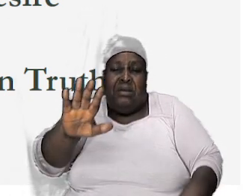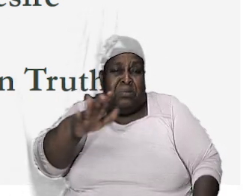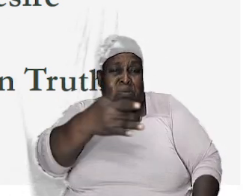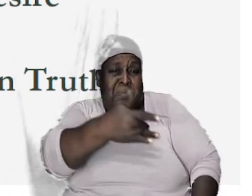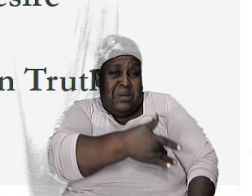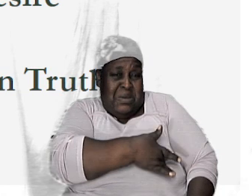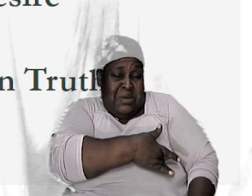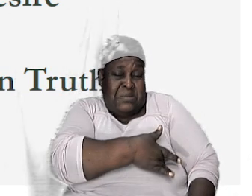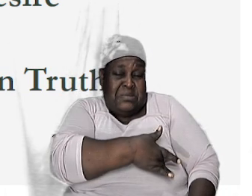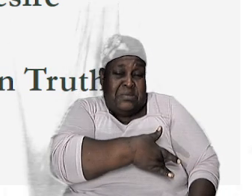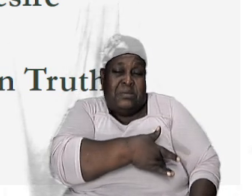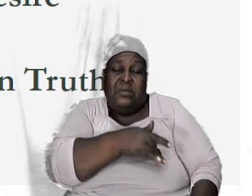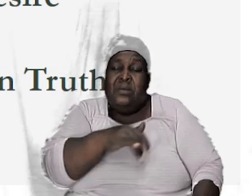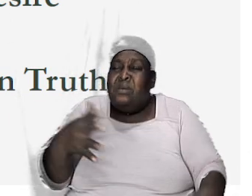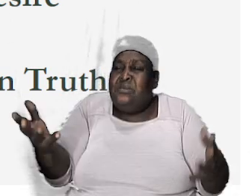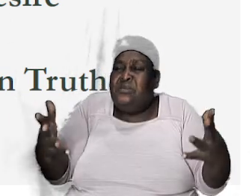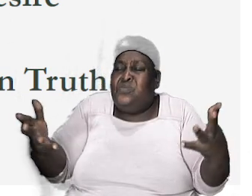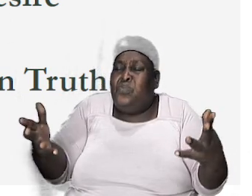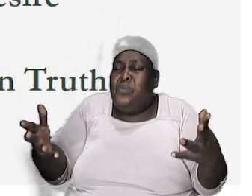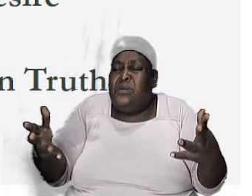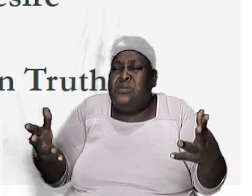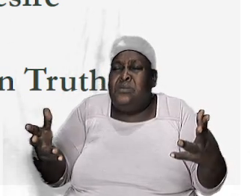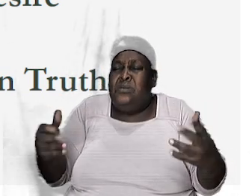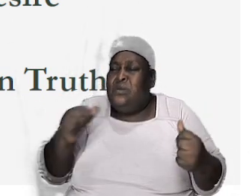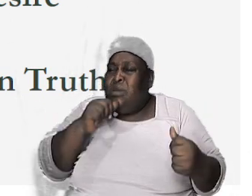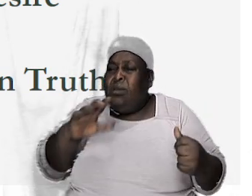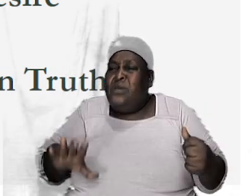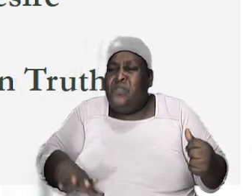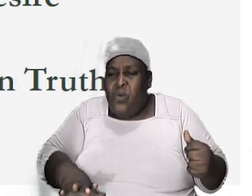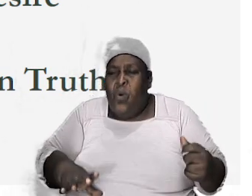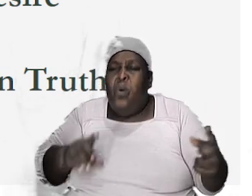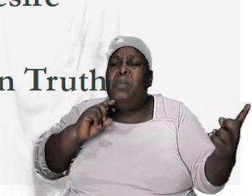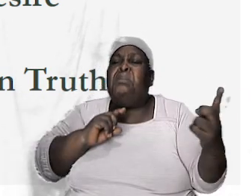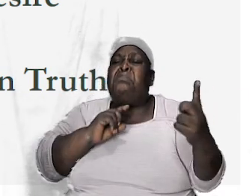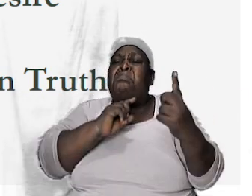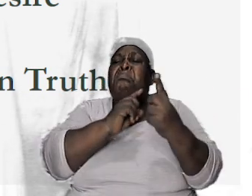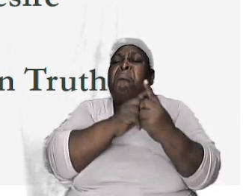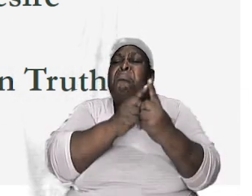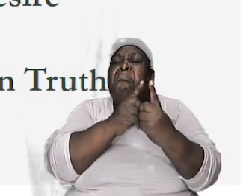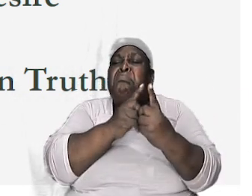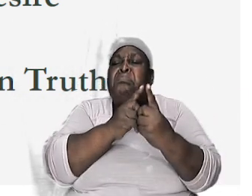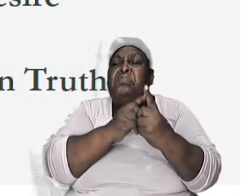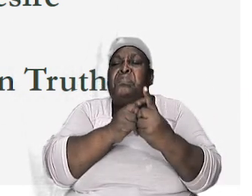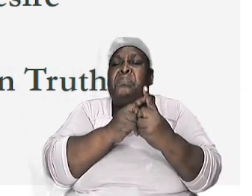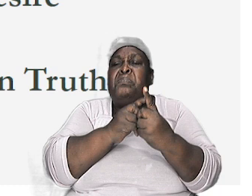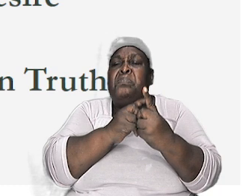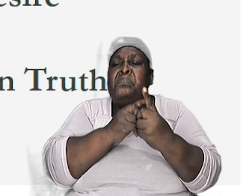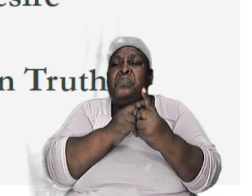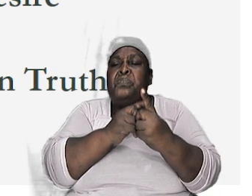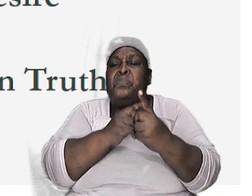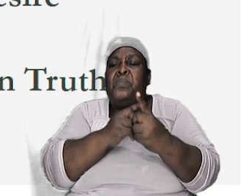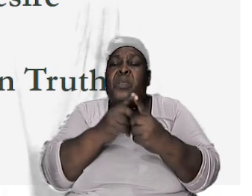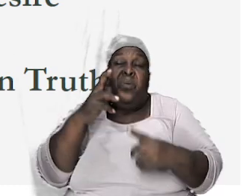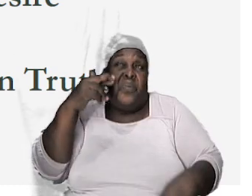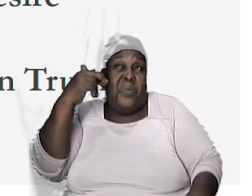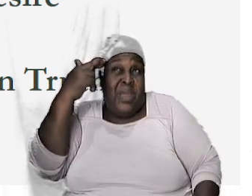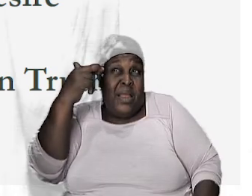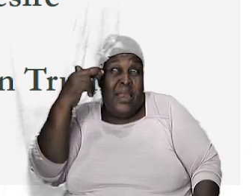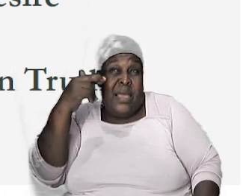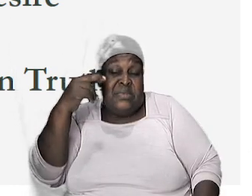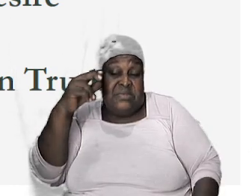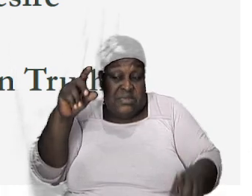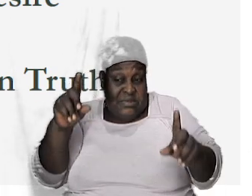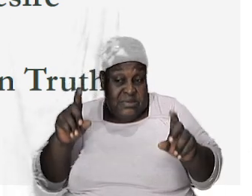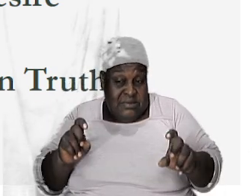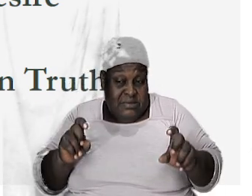woman practically encountered. This is practically what the woman realized that she